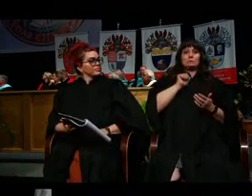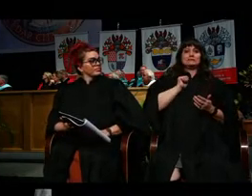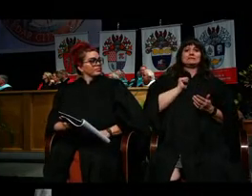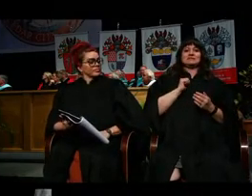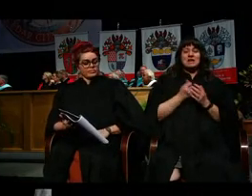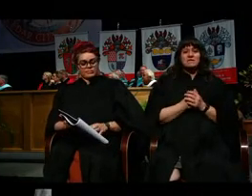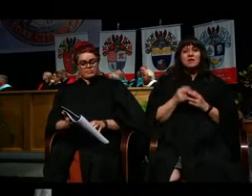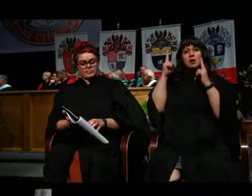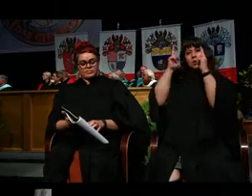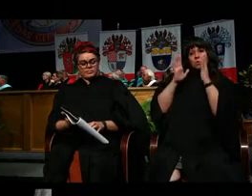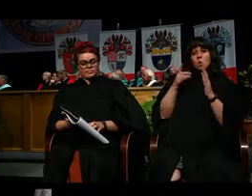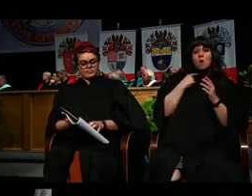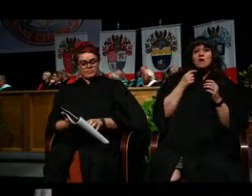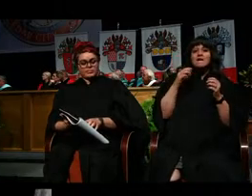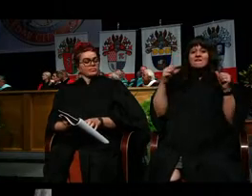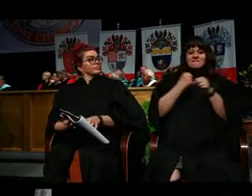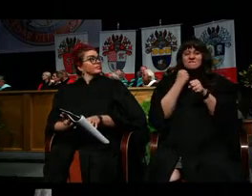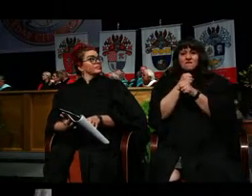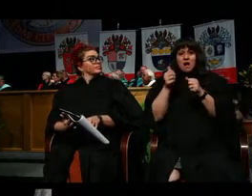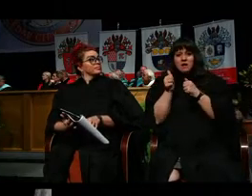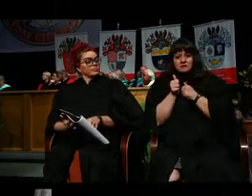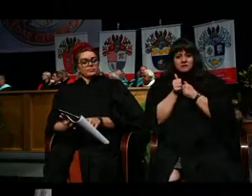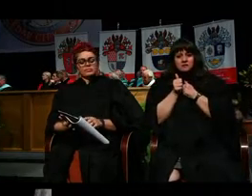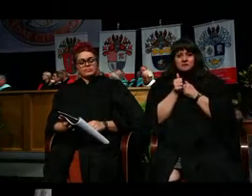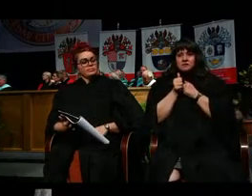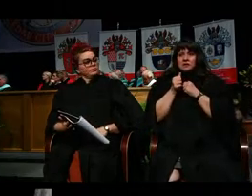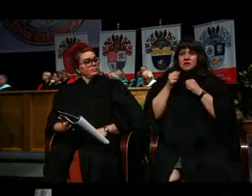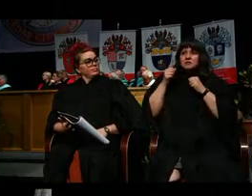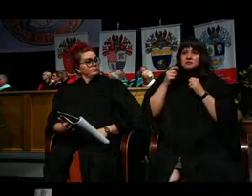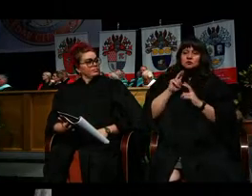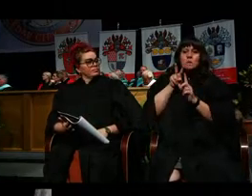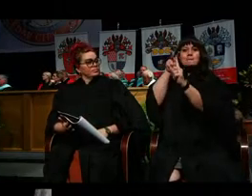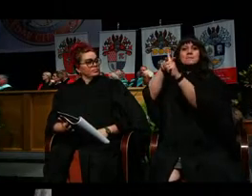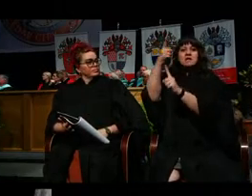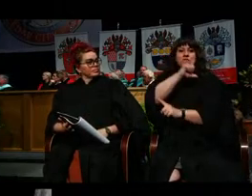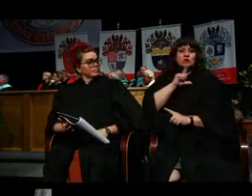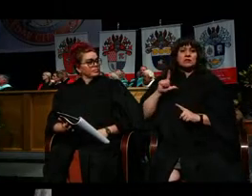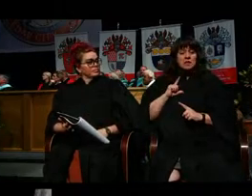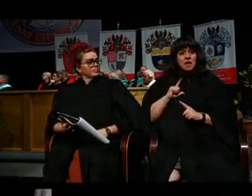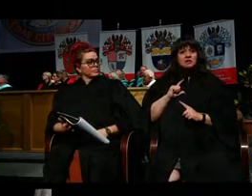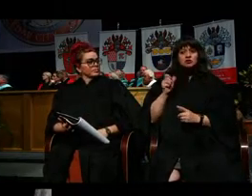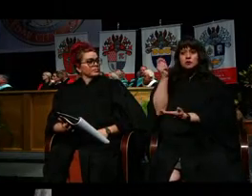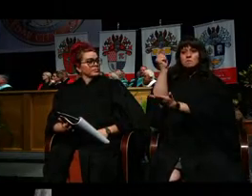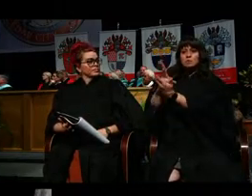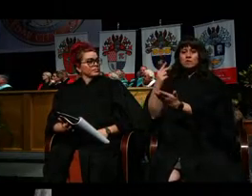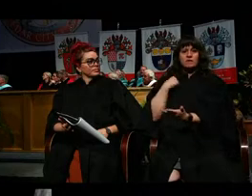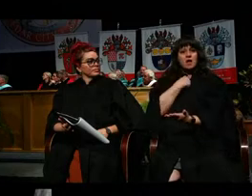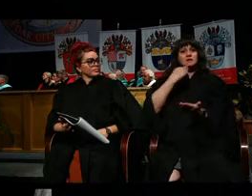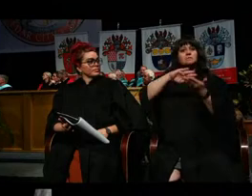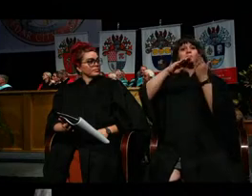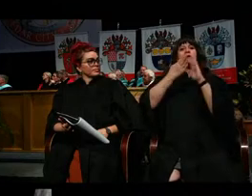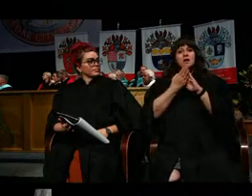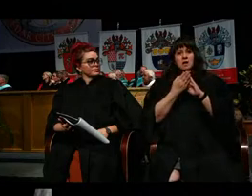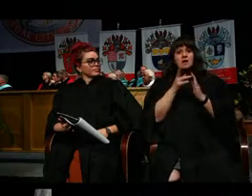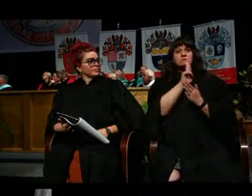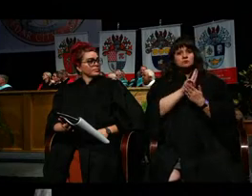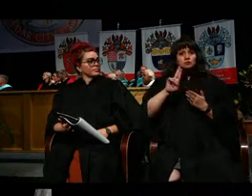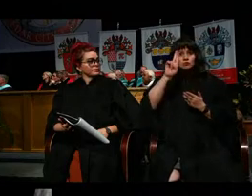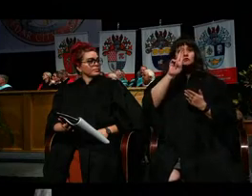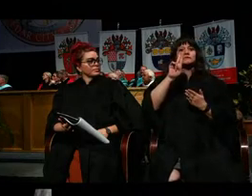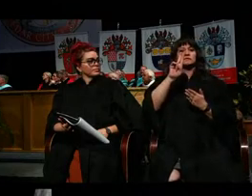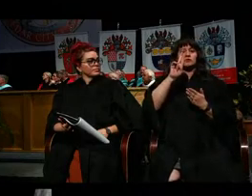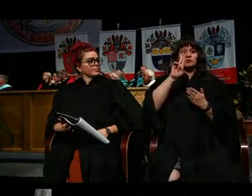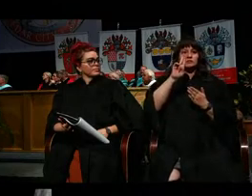to pass the legislation that made us an independent four-year degree-granting institution under President Royden